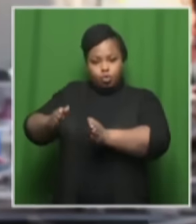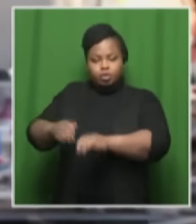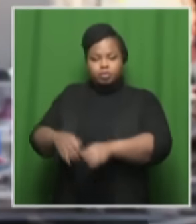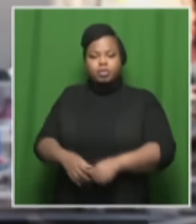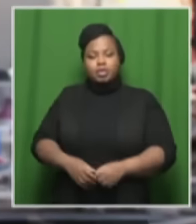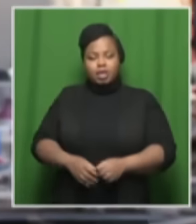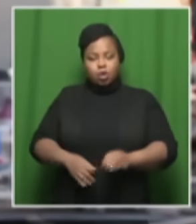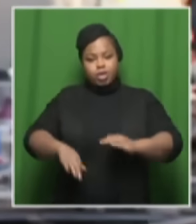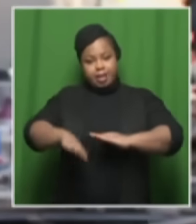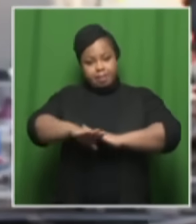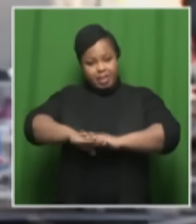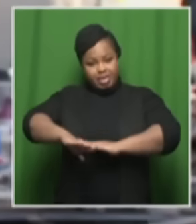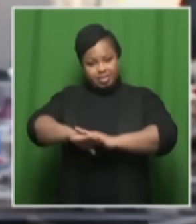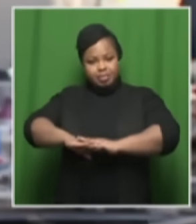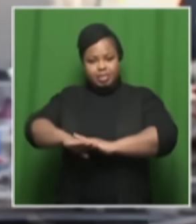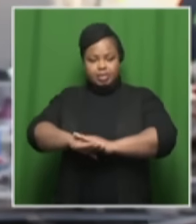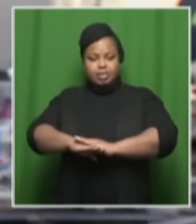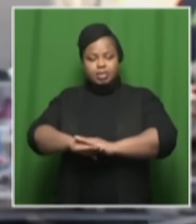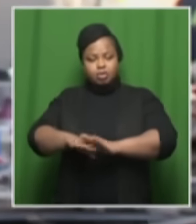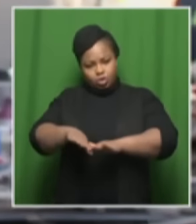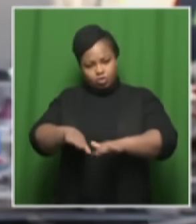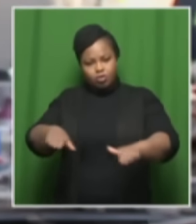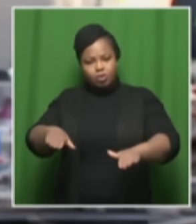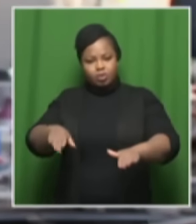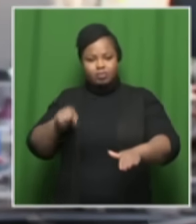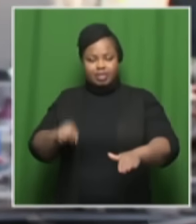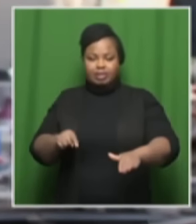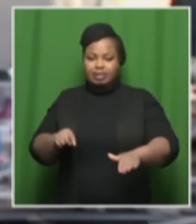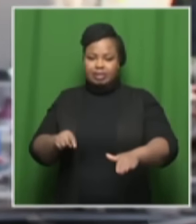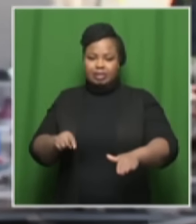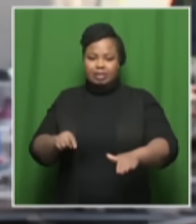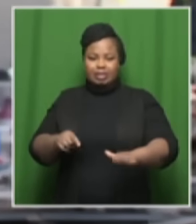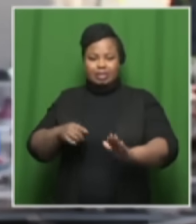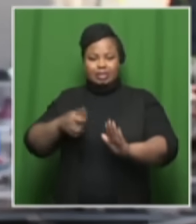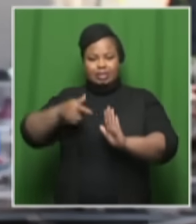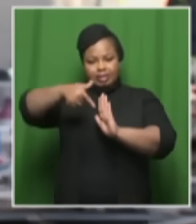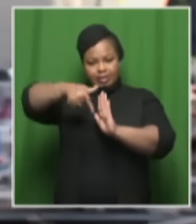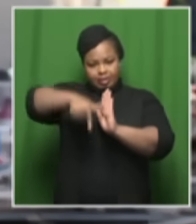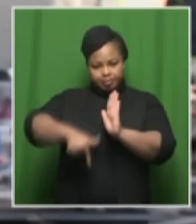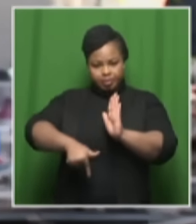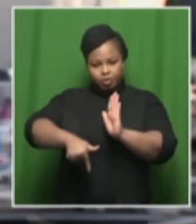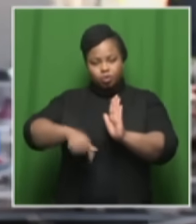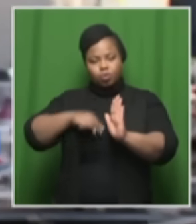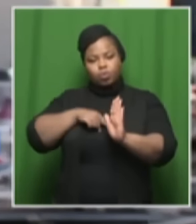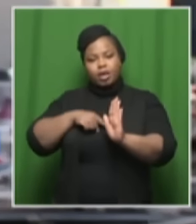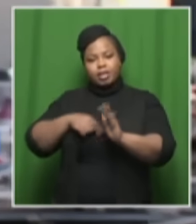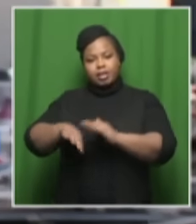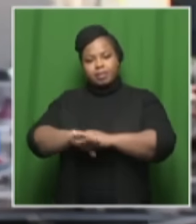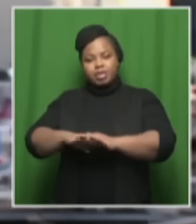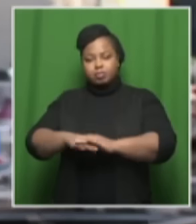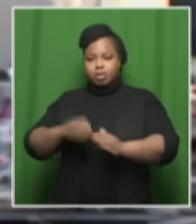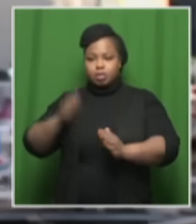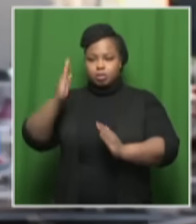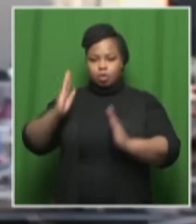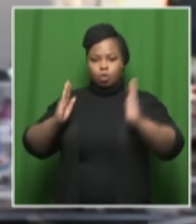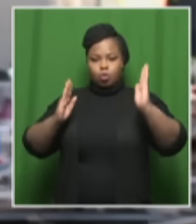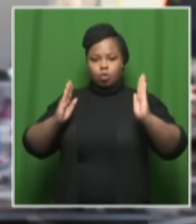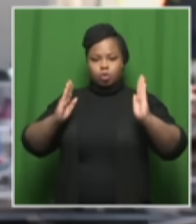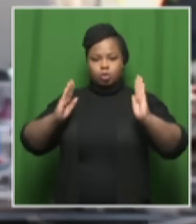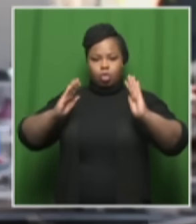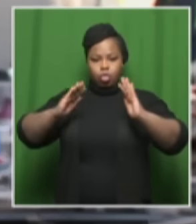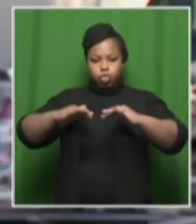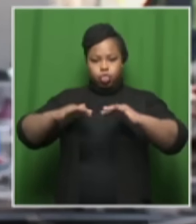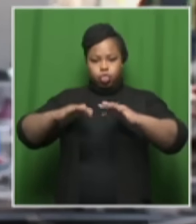now basically on natural ground. The sides, obviously being deep into building with a basement, the walls